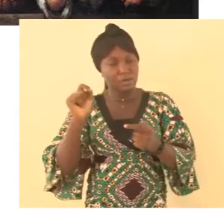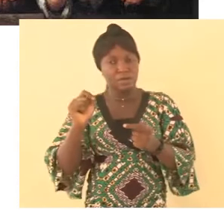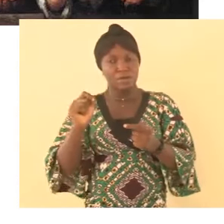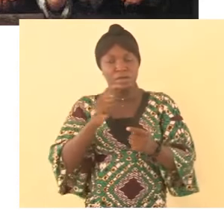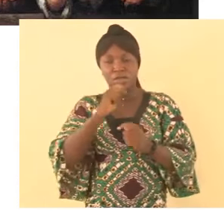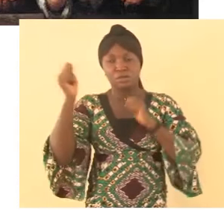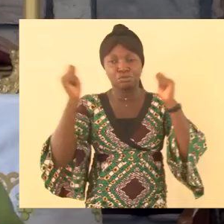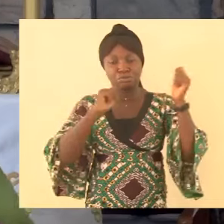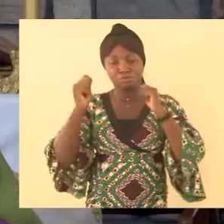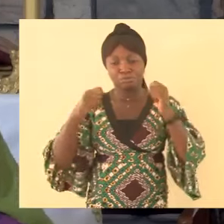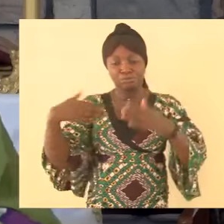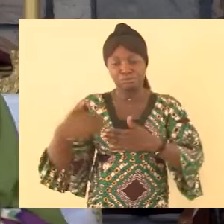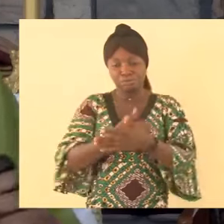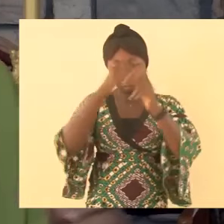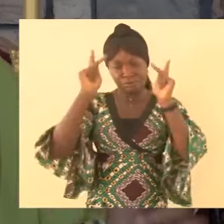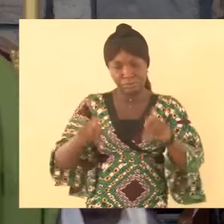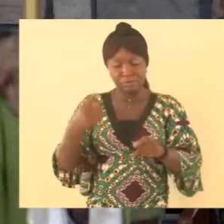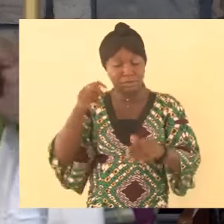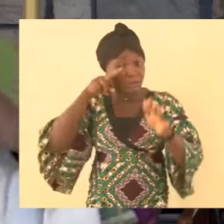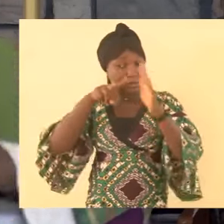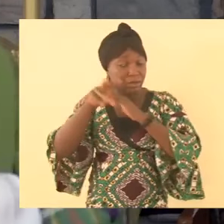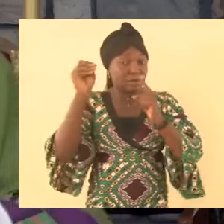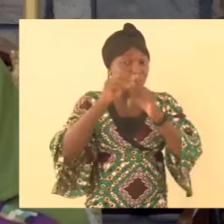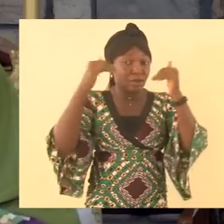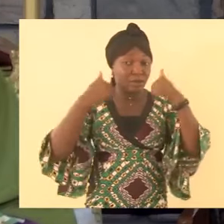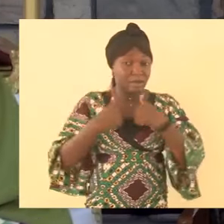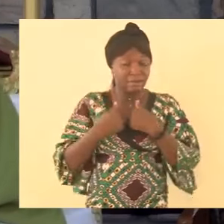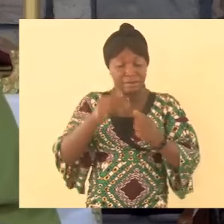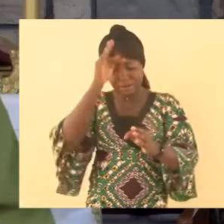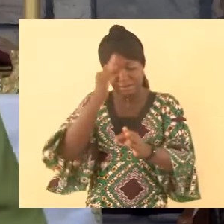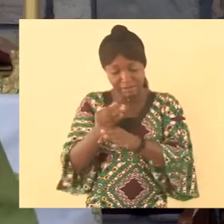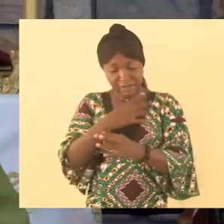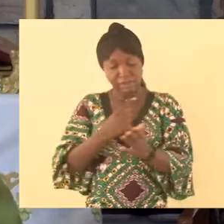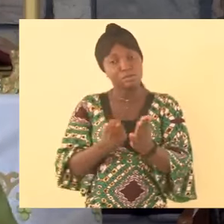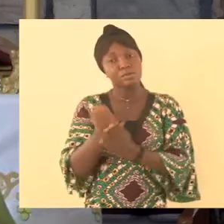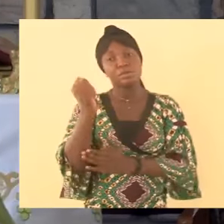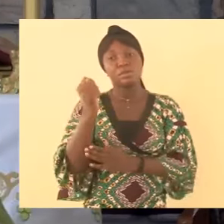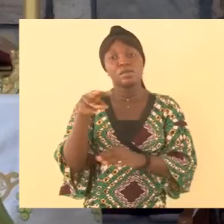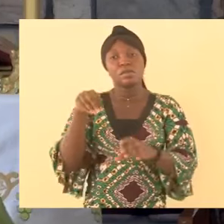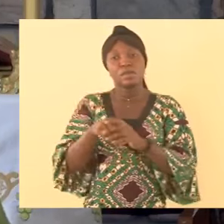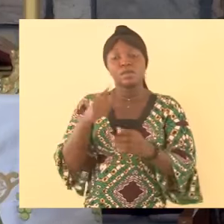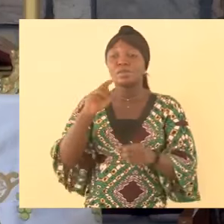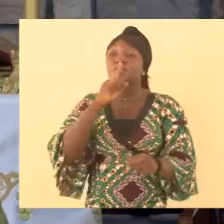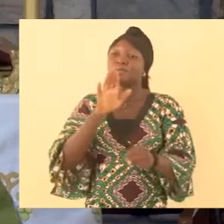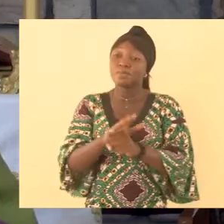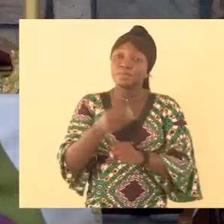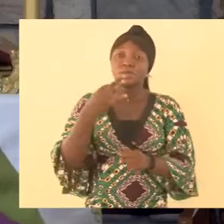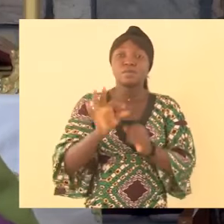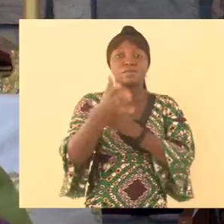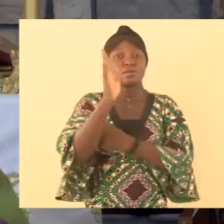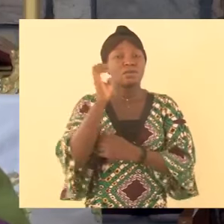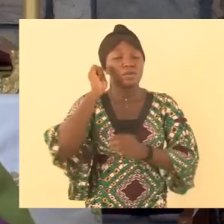stranger. The prophet too had an amazing faith and trust in the promises of